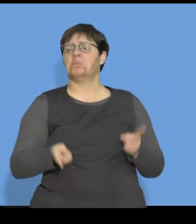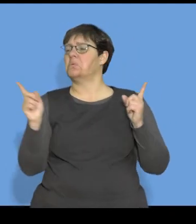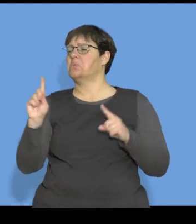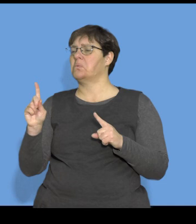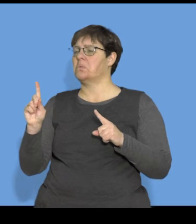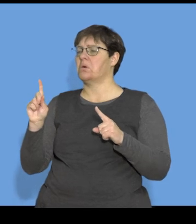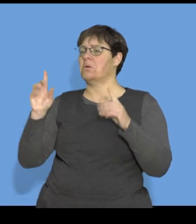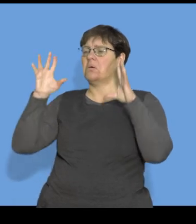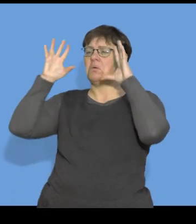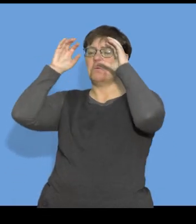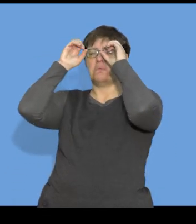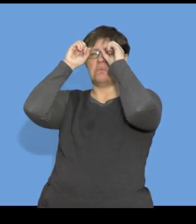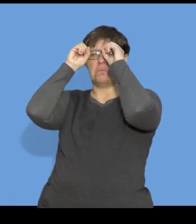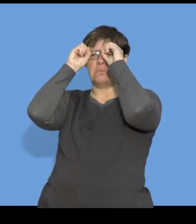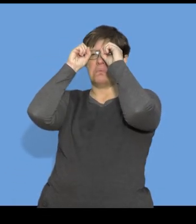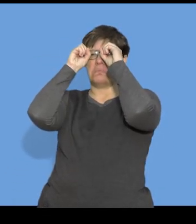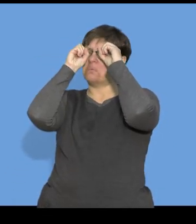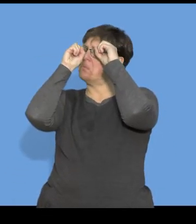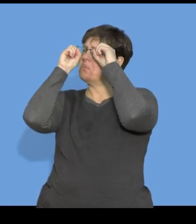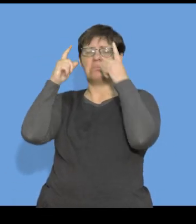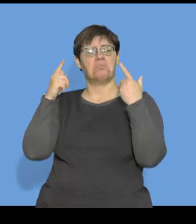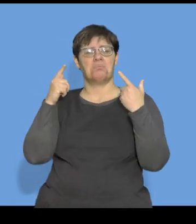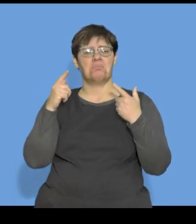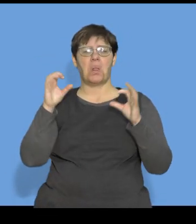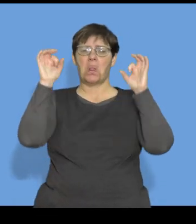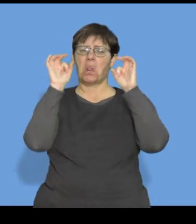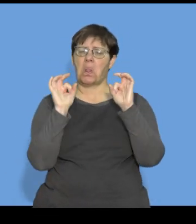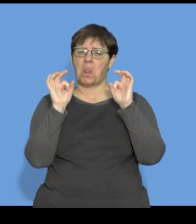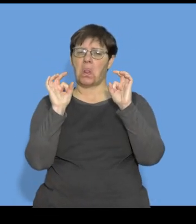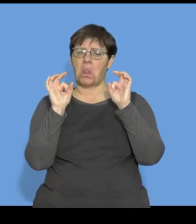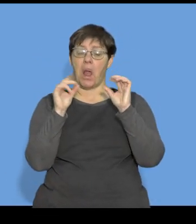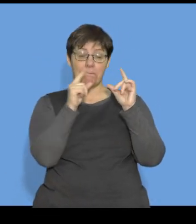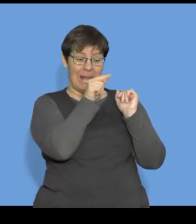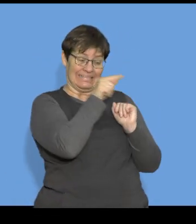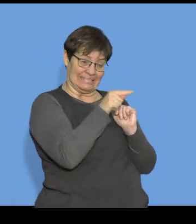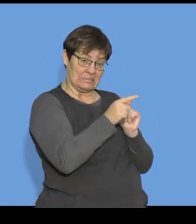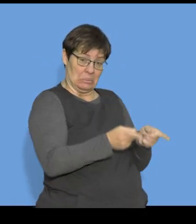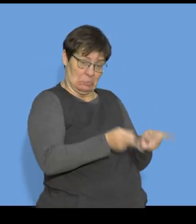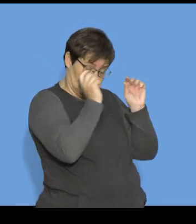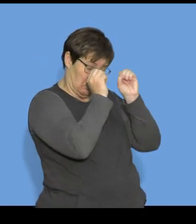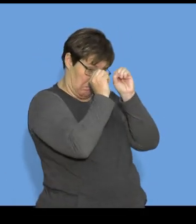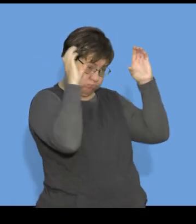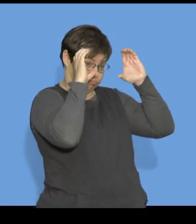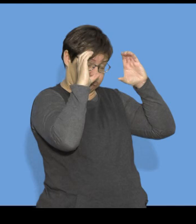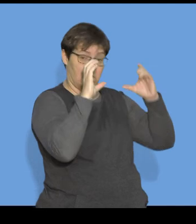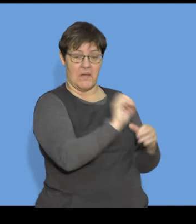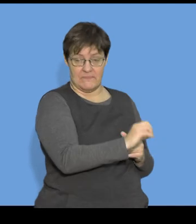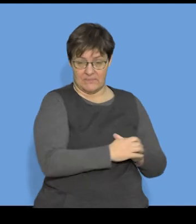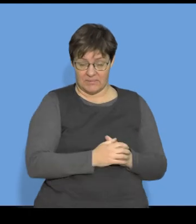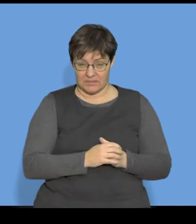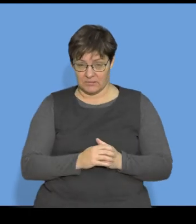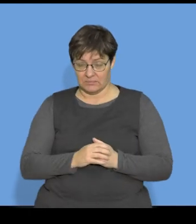to you, your pupil will constrict. They will become small. There's nothing that